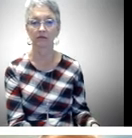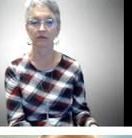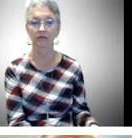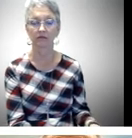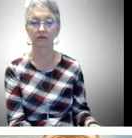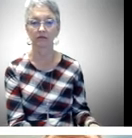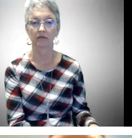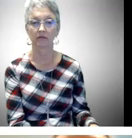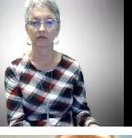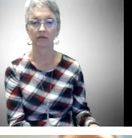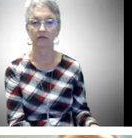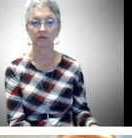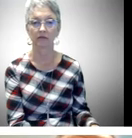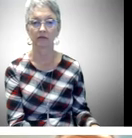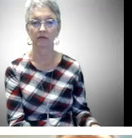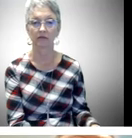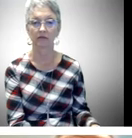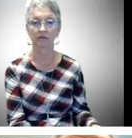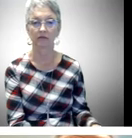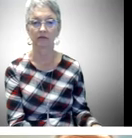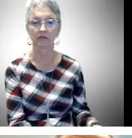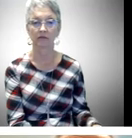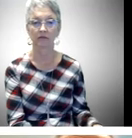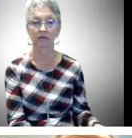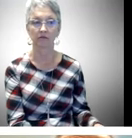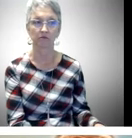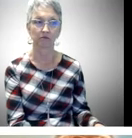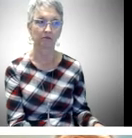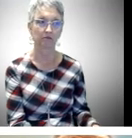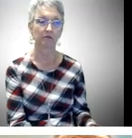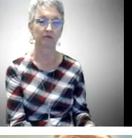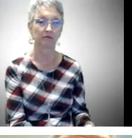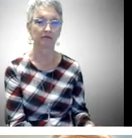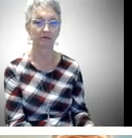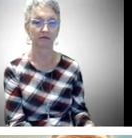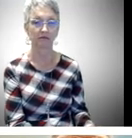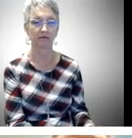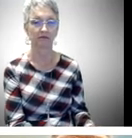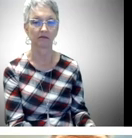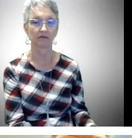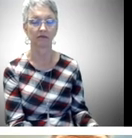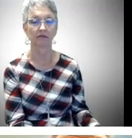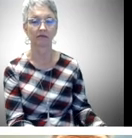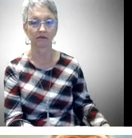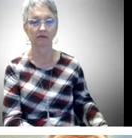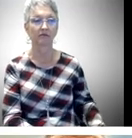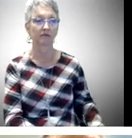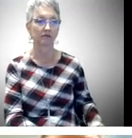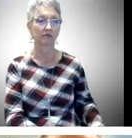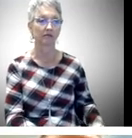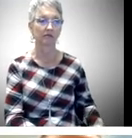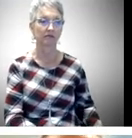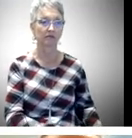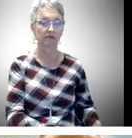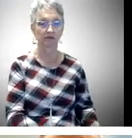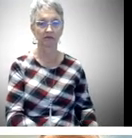for them, don't you think that would be grounds for a grievance with the bar? They're not representing their client. And I